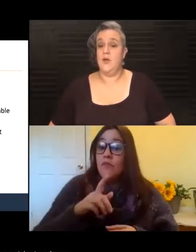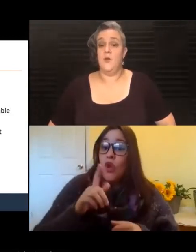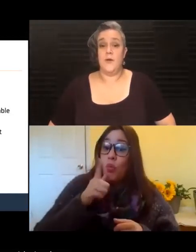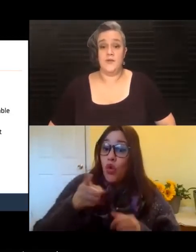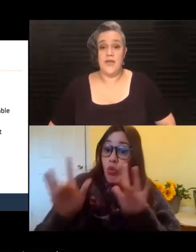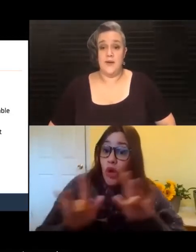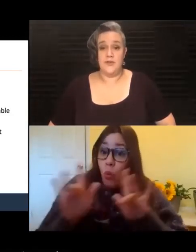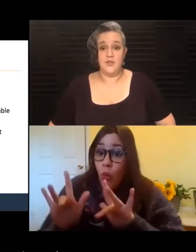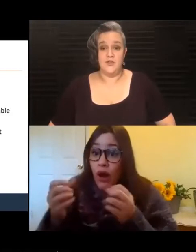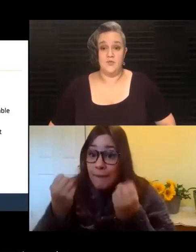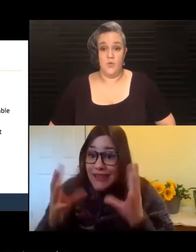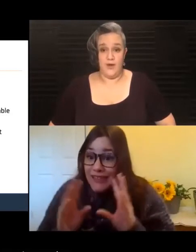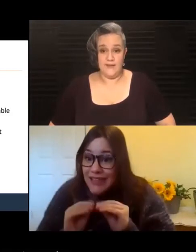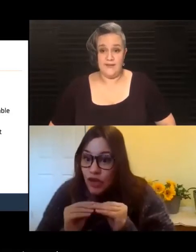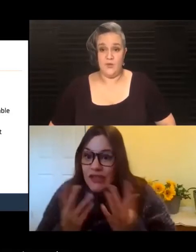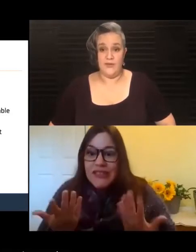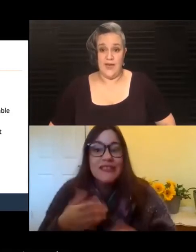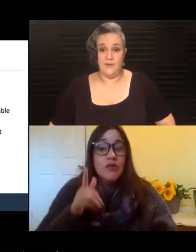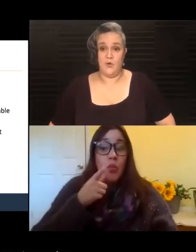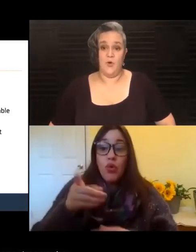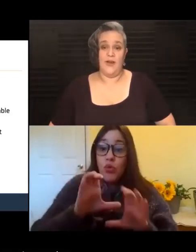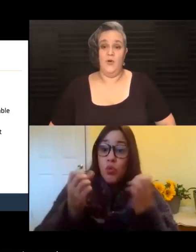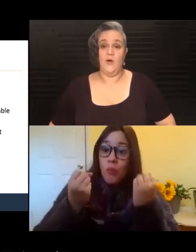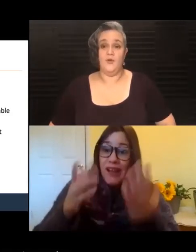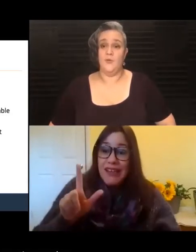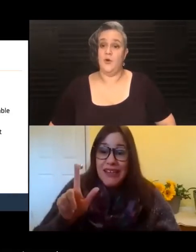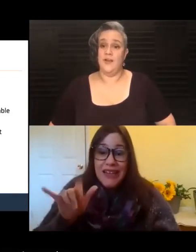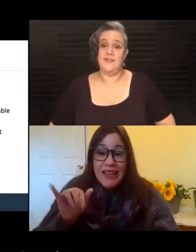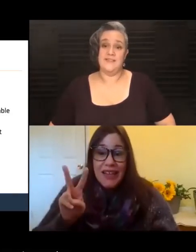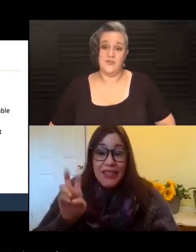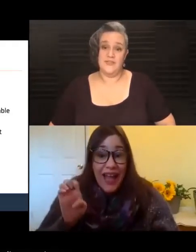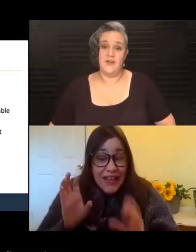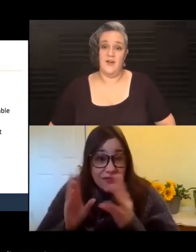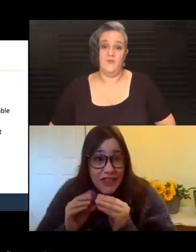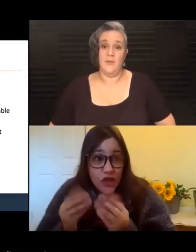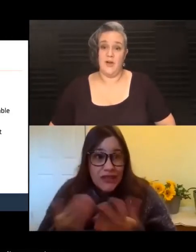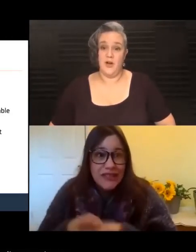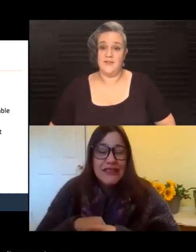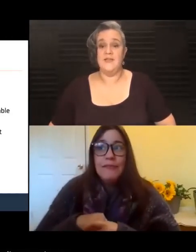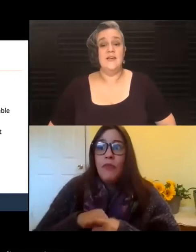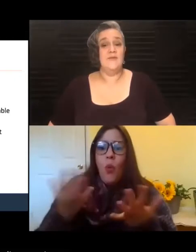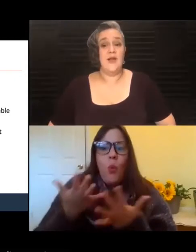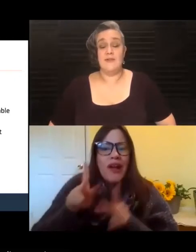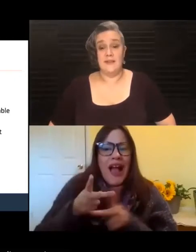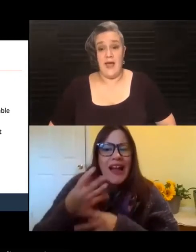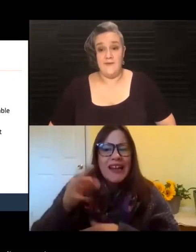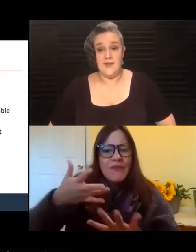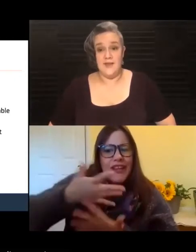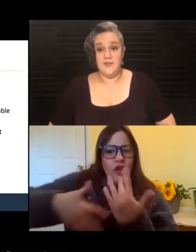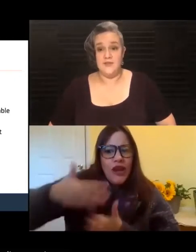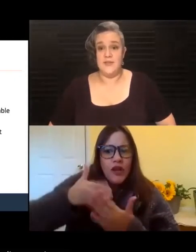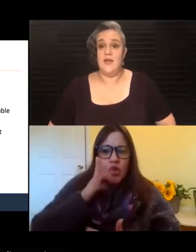platform, whether it's happening just once, it's a one-time recording, or if you're recording a series of webinars, if you're having